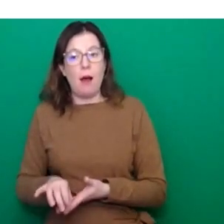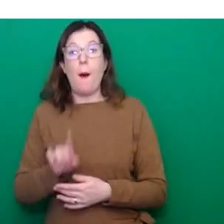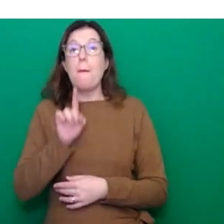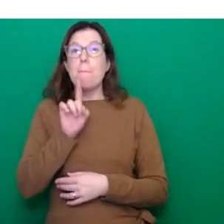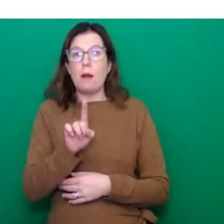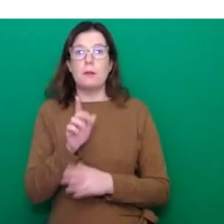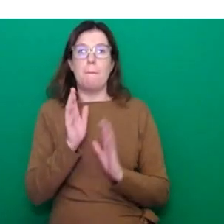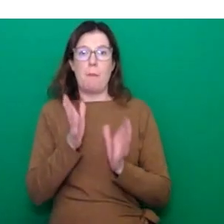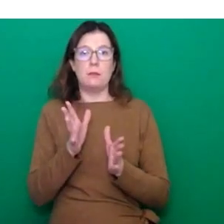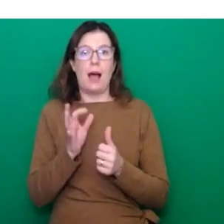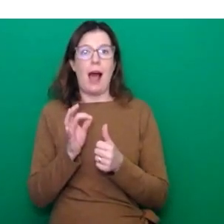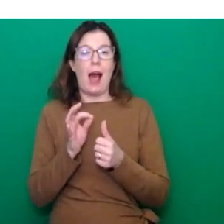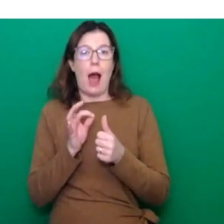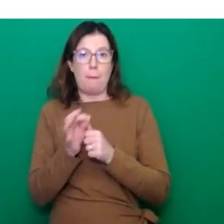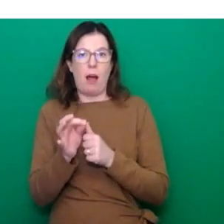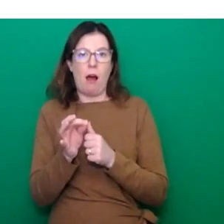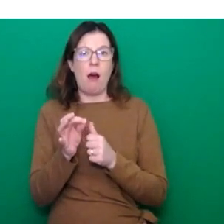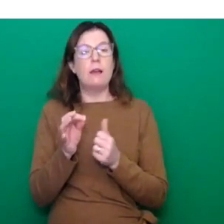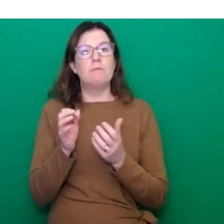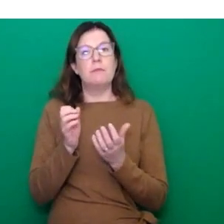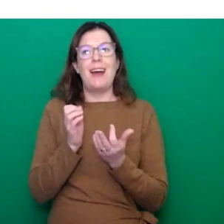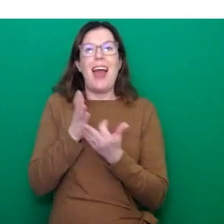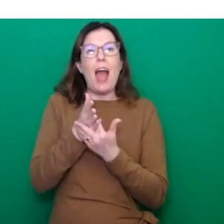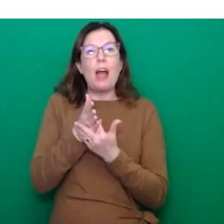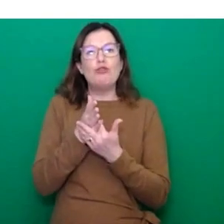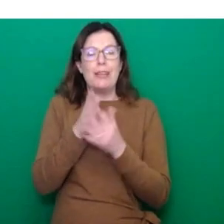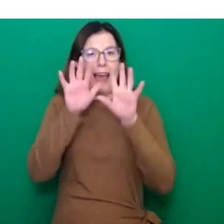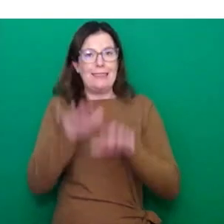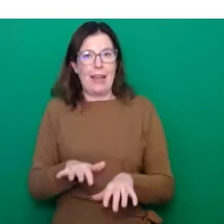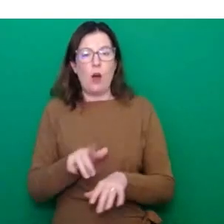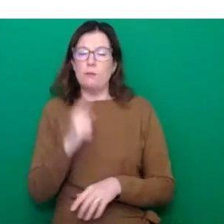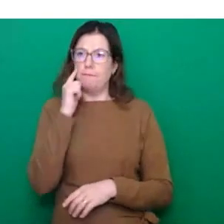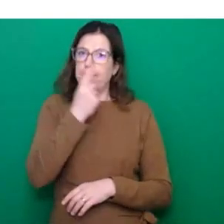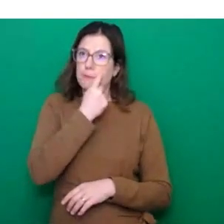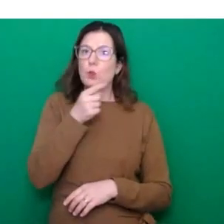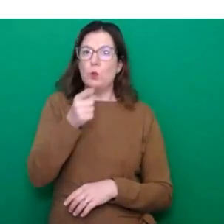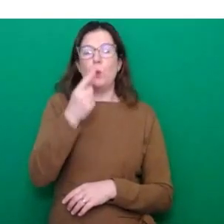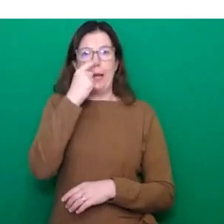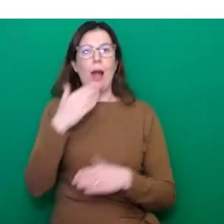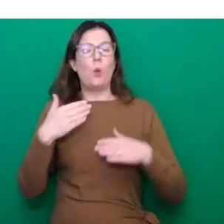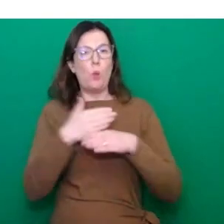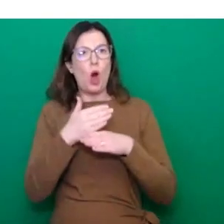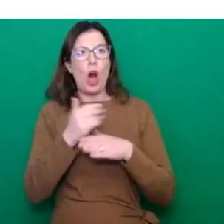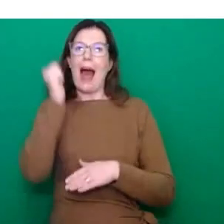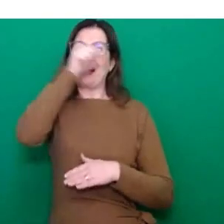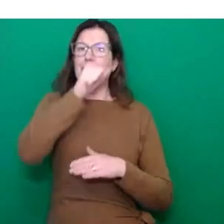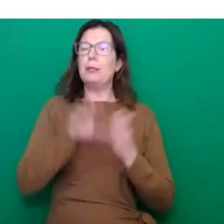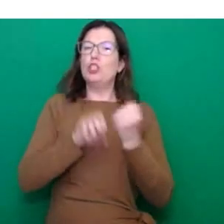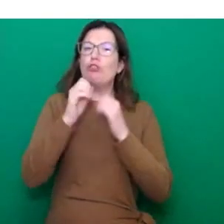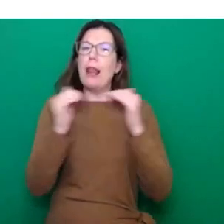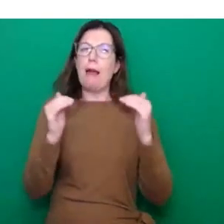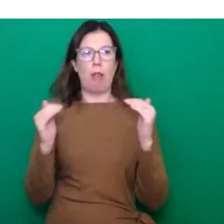an application, like an entry essay, just to show that you are kind of able to work academically at degree level.